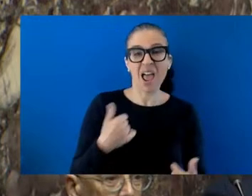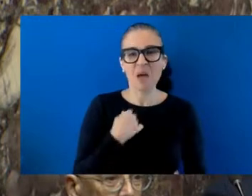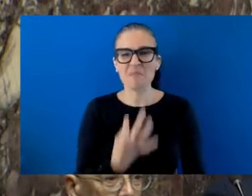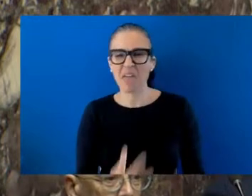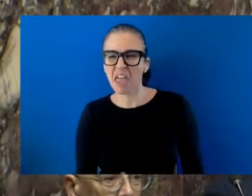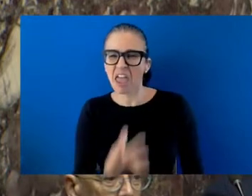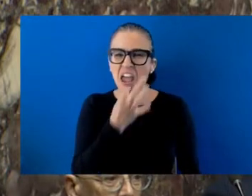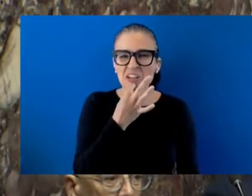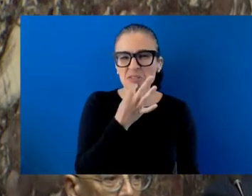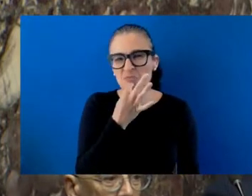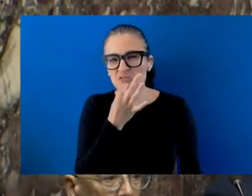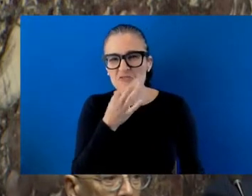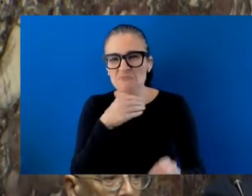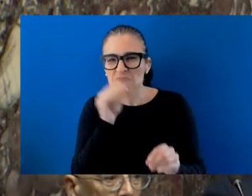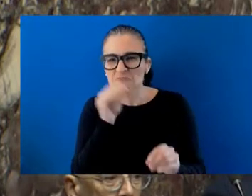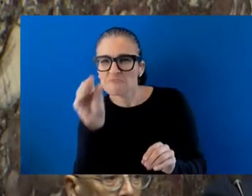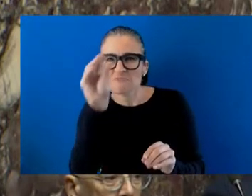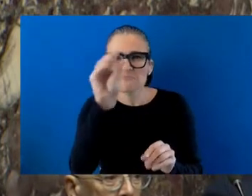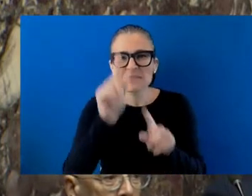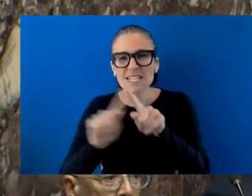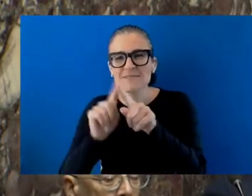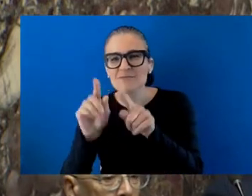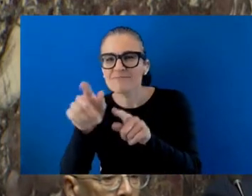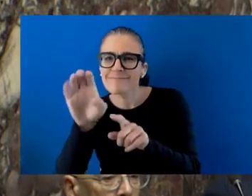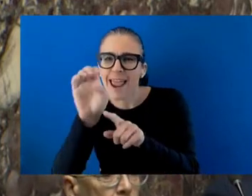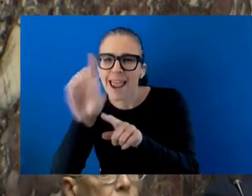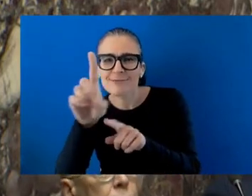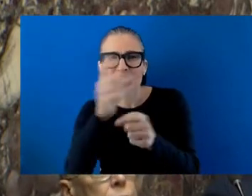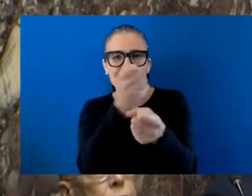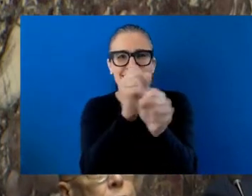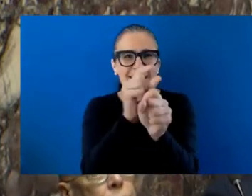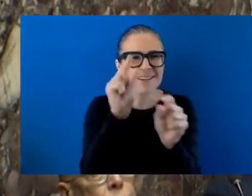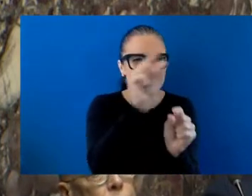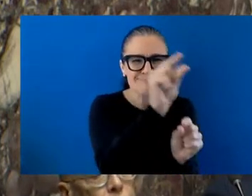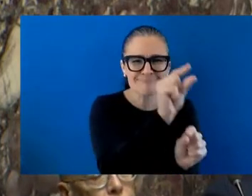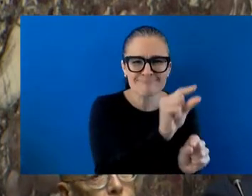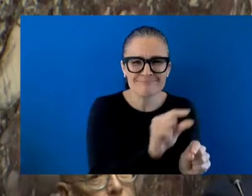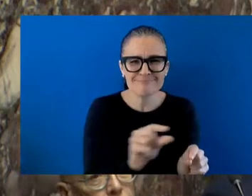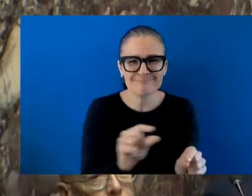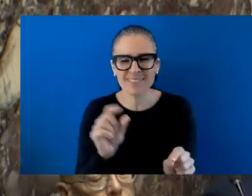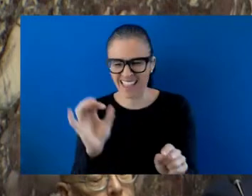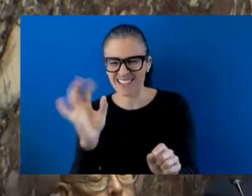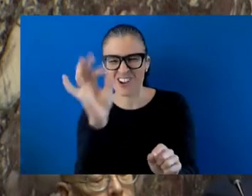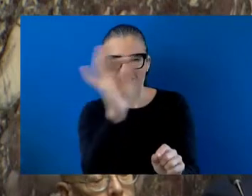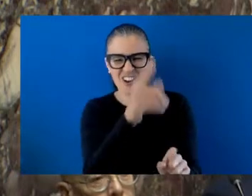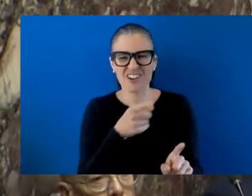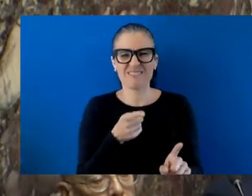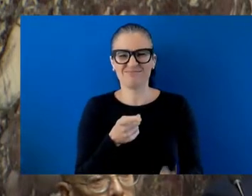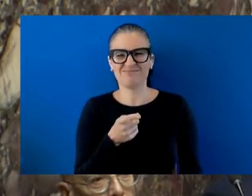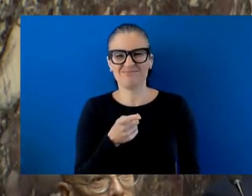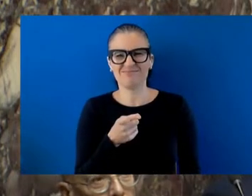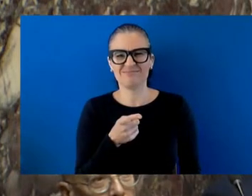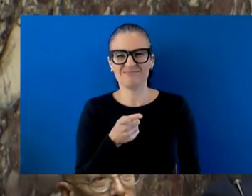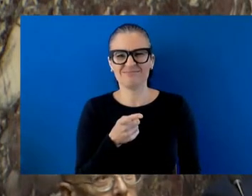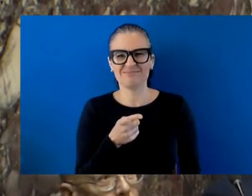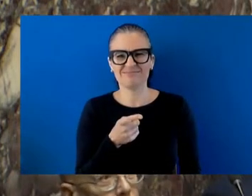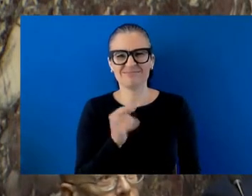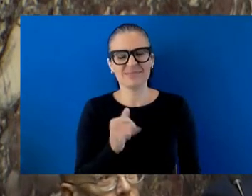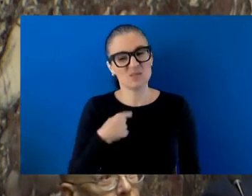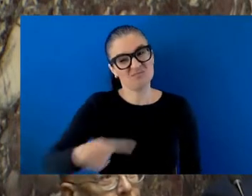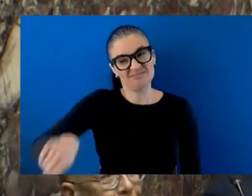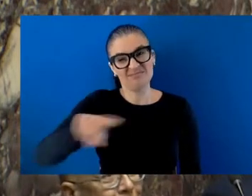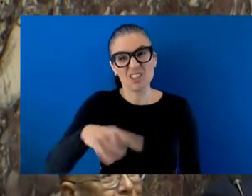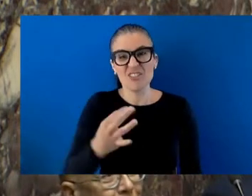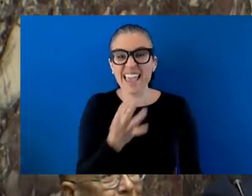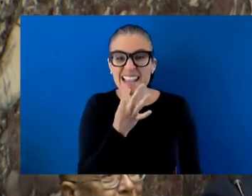solve problems, and we are the ones, the beneficiaries of their great work. And I'm pleased today to have the two great CAs from